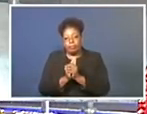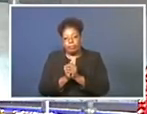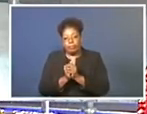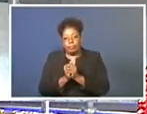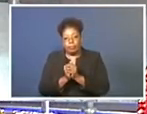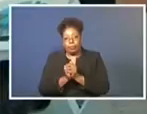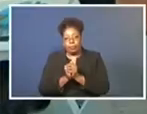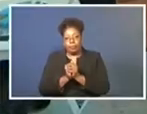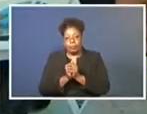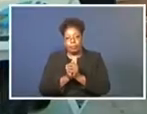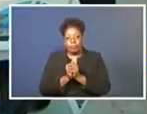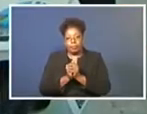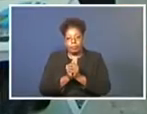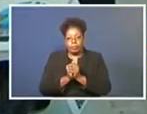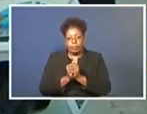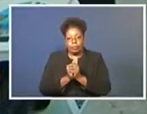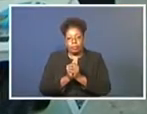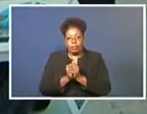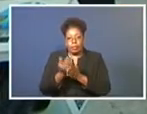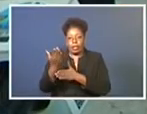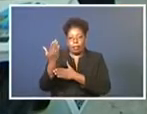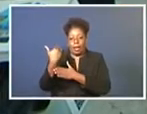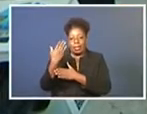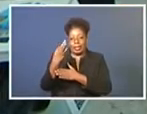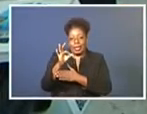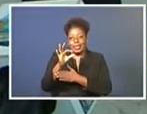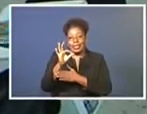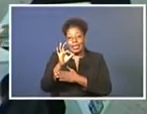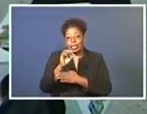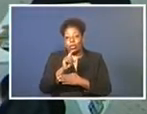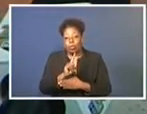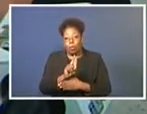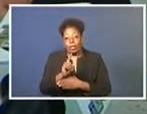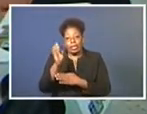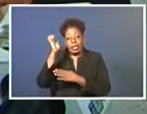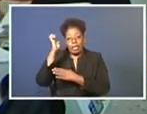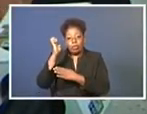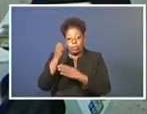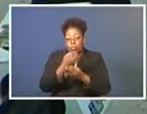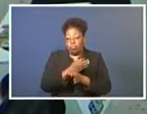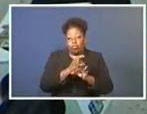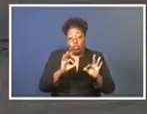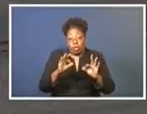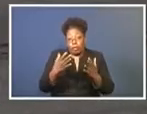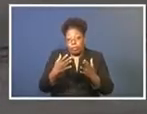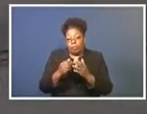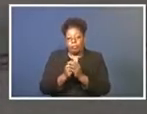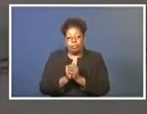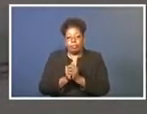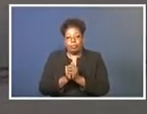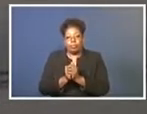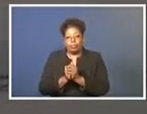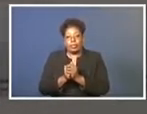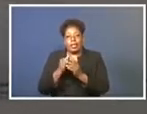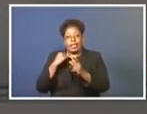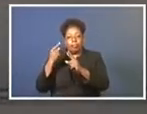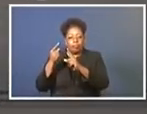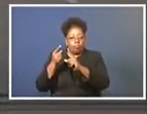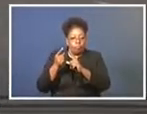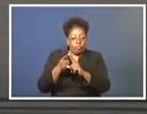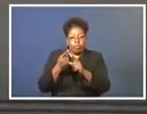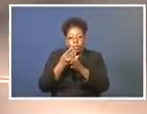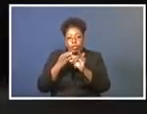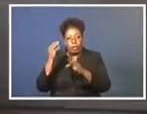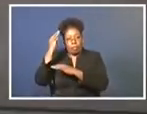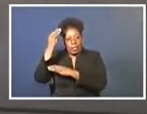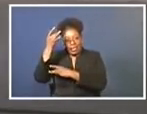reports. By 1991, he would have been released. Another shot at freedom for a mentally ill